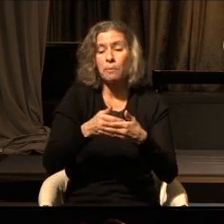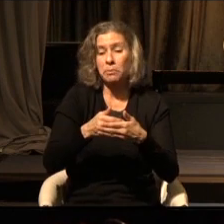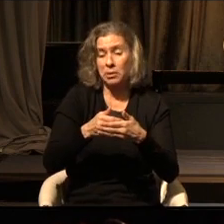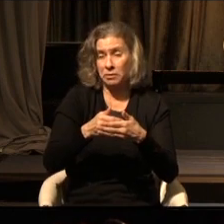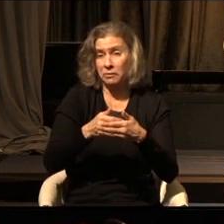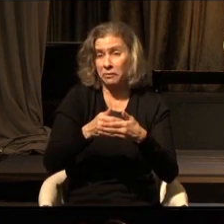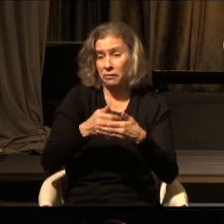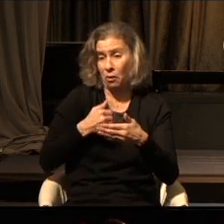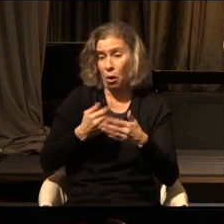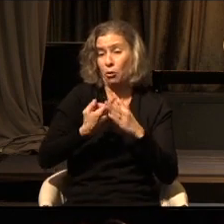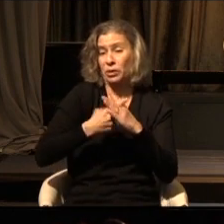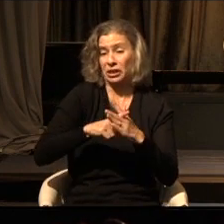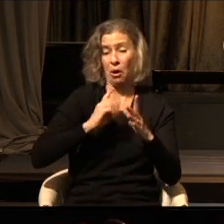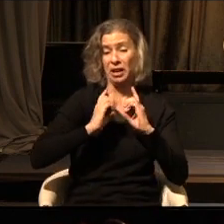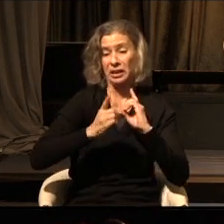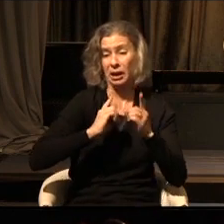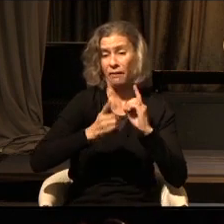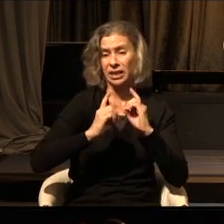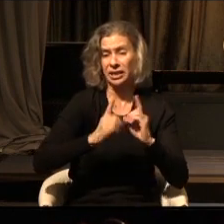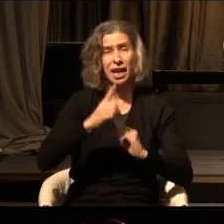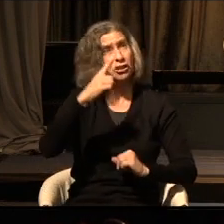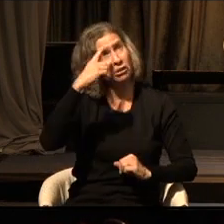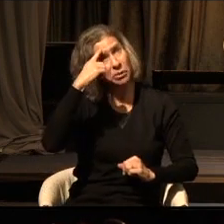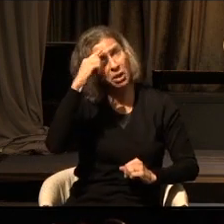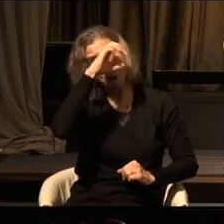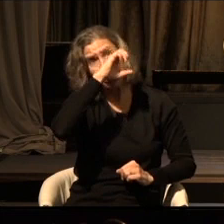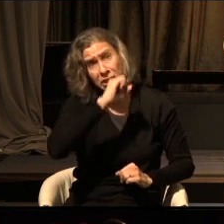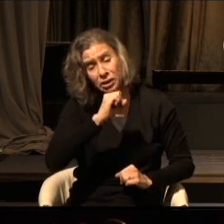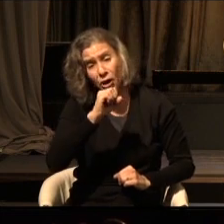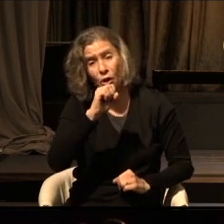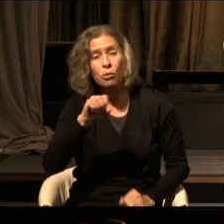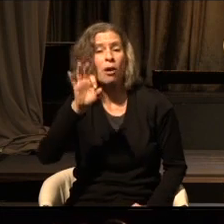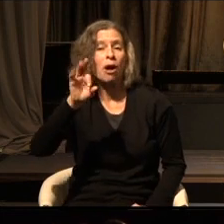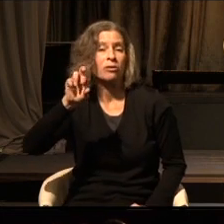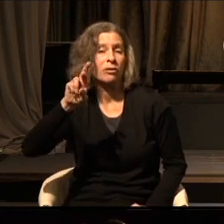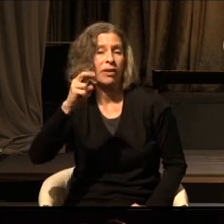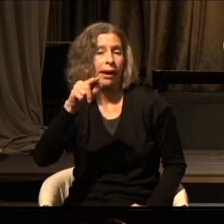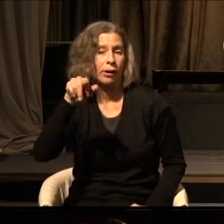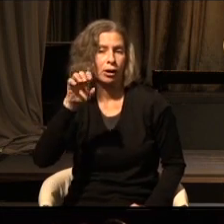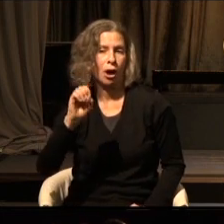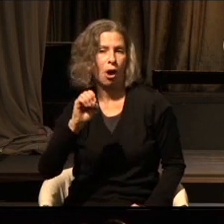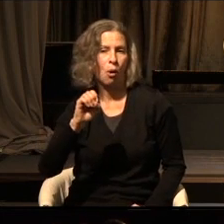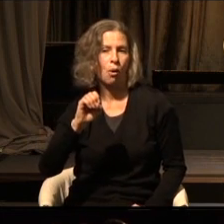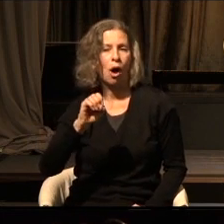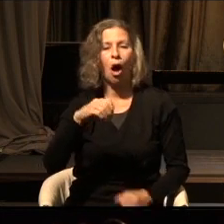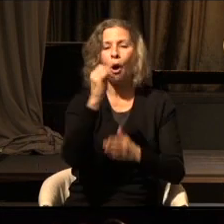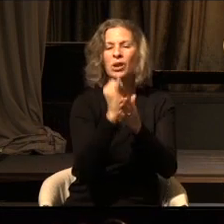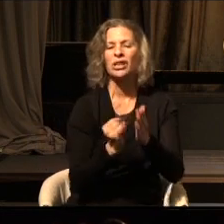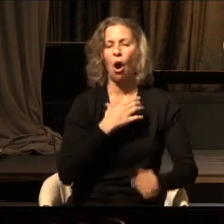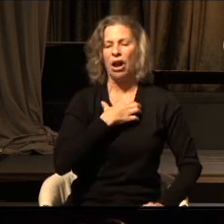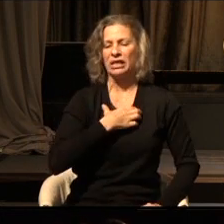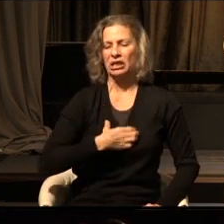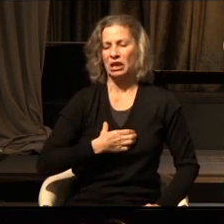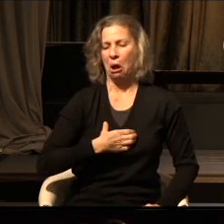facilitated this conversation in Baraga, we were led to believe that Baraga was one of the most art-starved communities in the whole region.